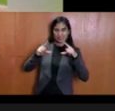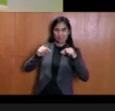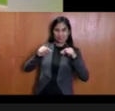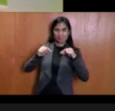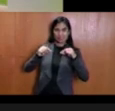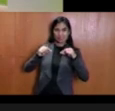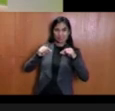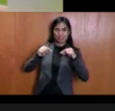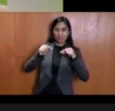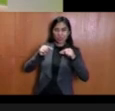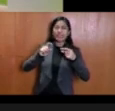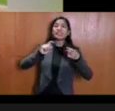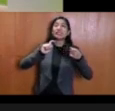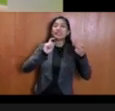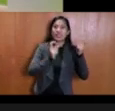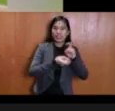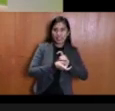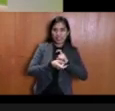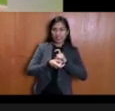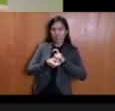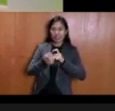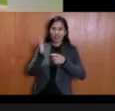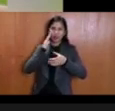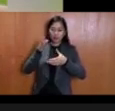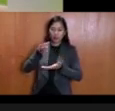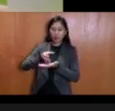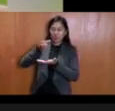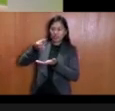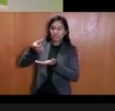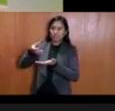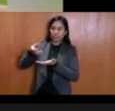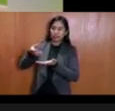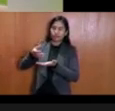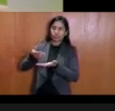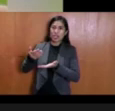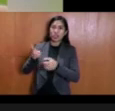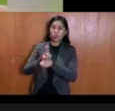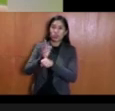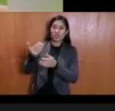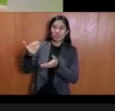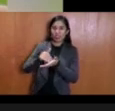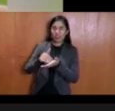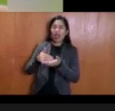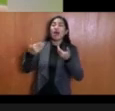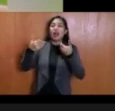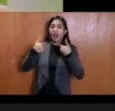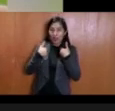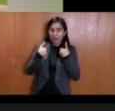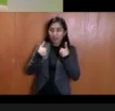refilling or whatever works? You know, do you have the right investments, the